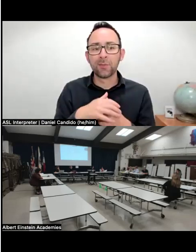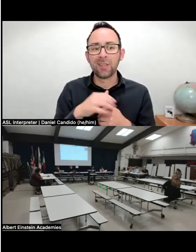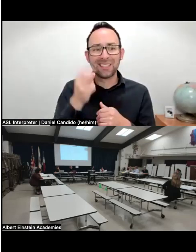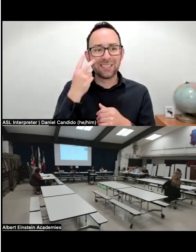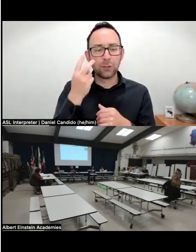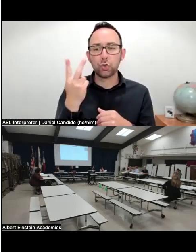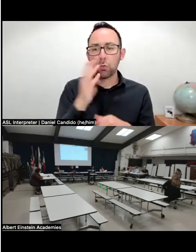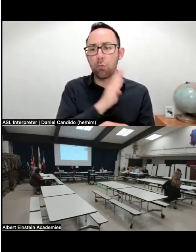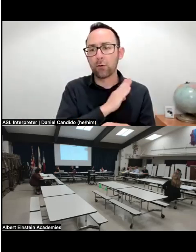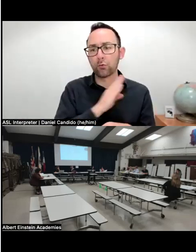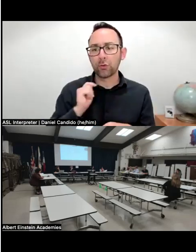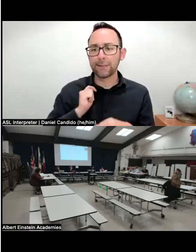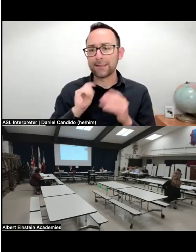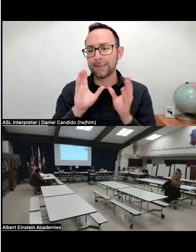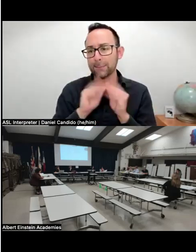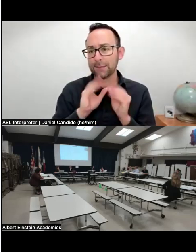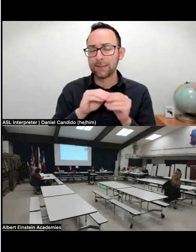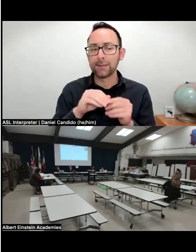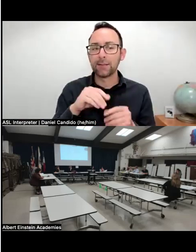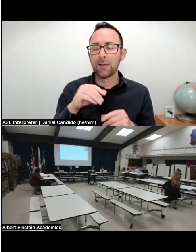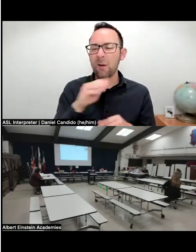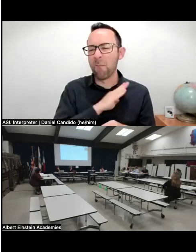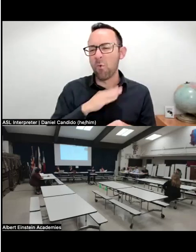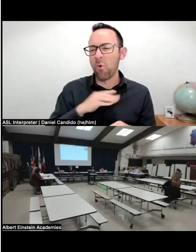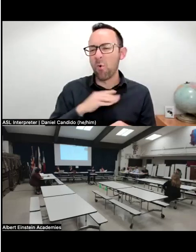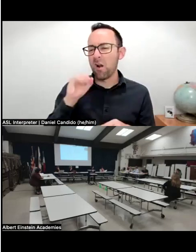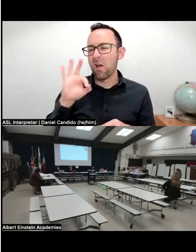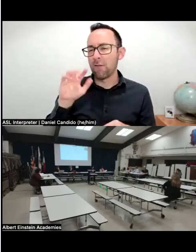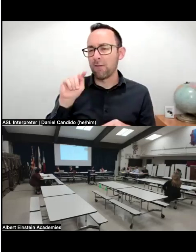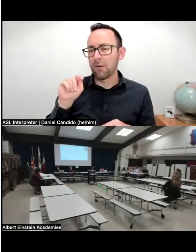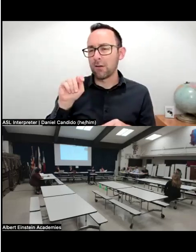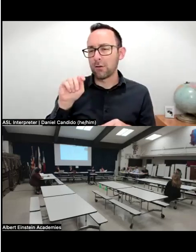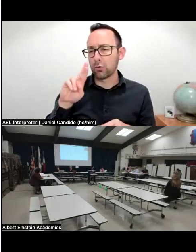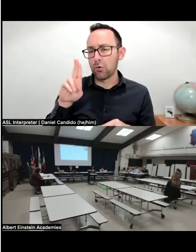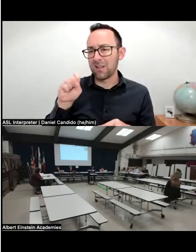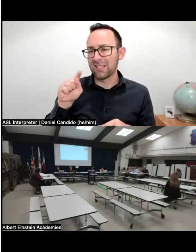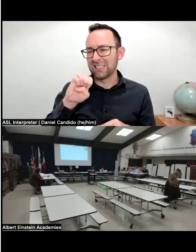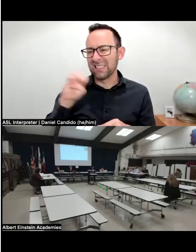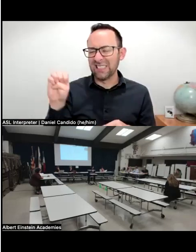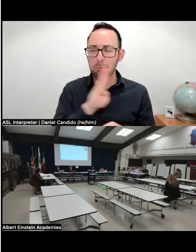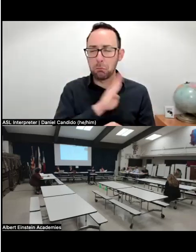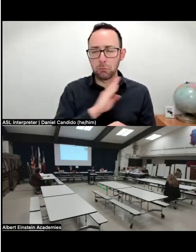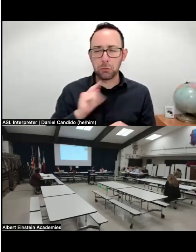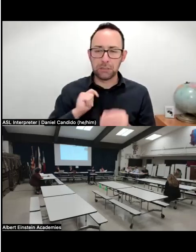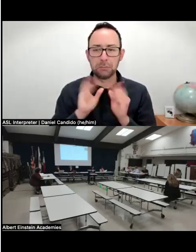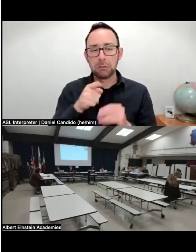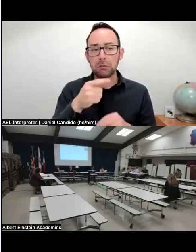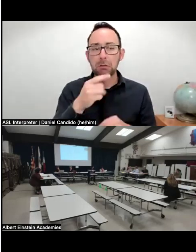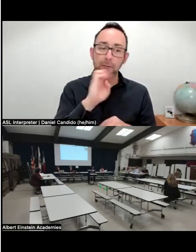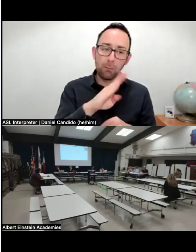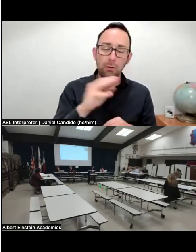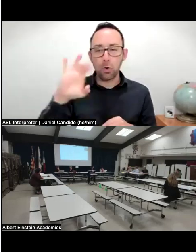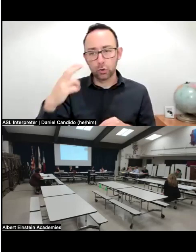meetings. The one in February would be to present the policy. The one in March would be to present the LCAP